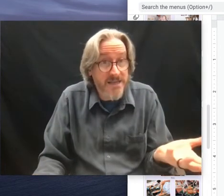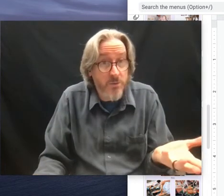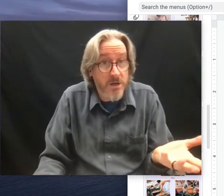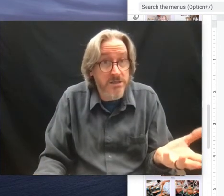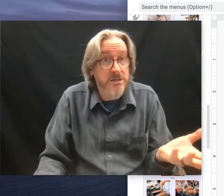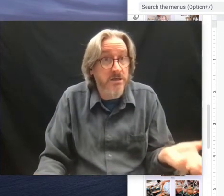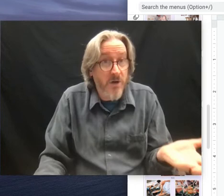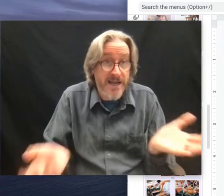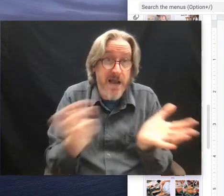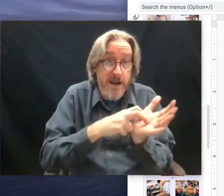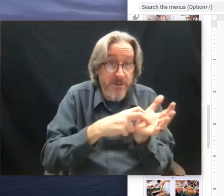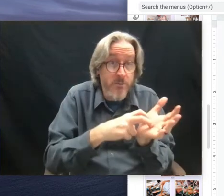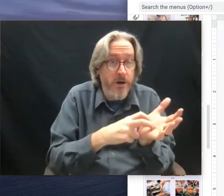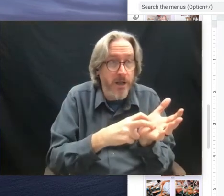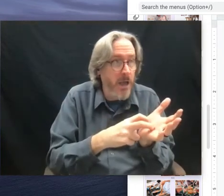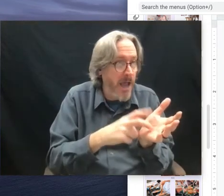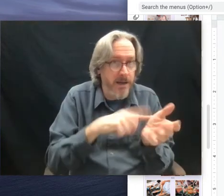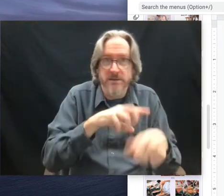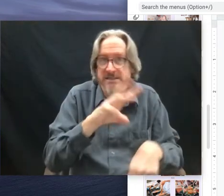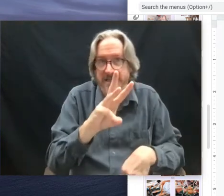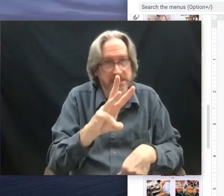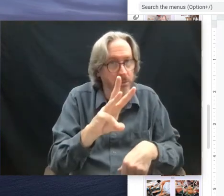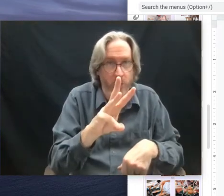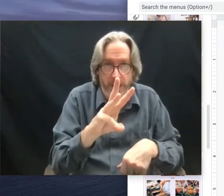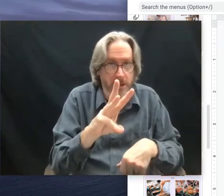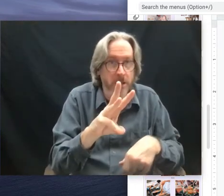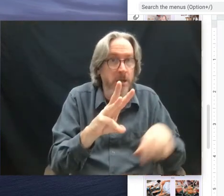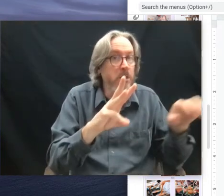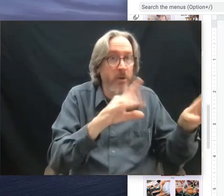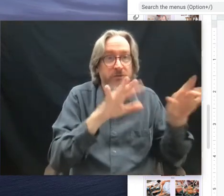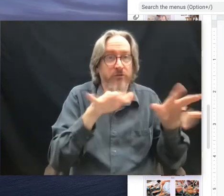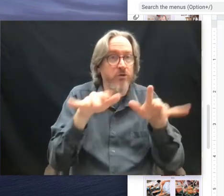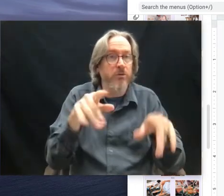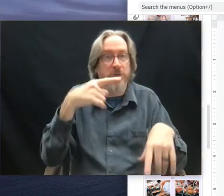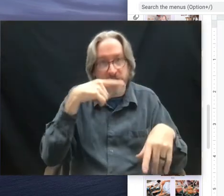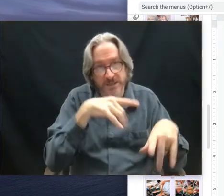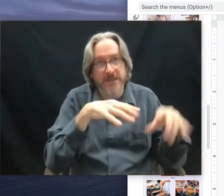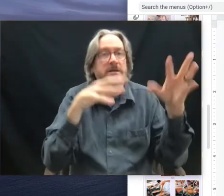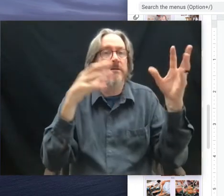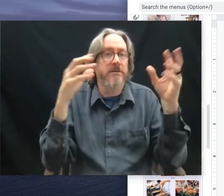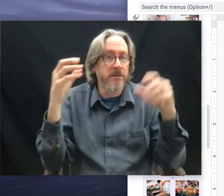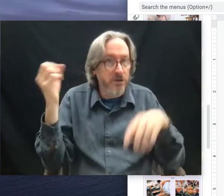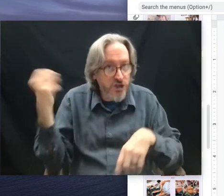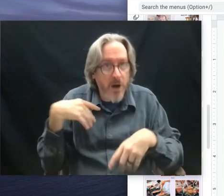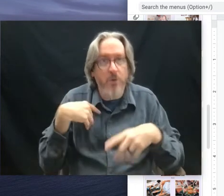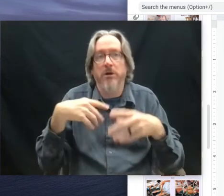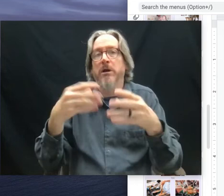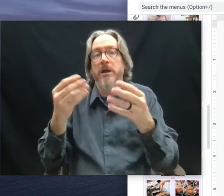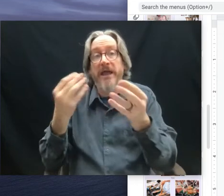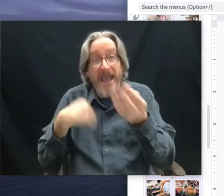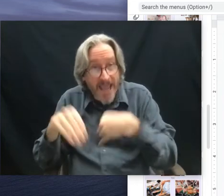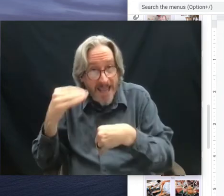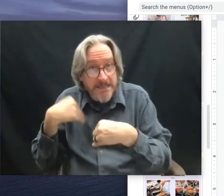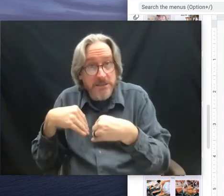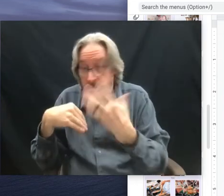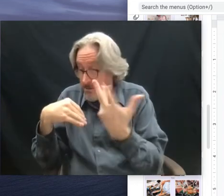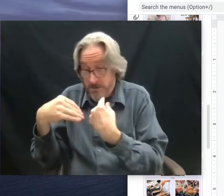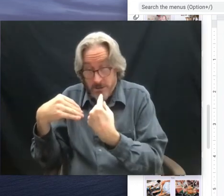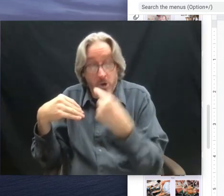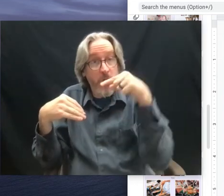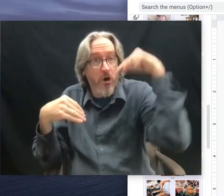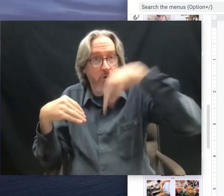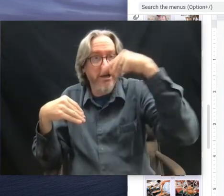what I said was, I got up in the morning at 6 in the morning, went through brushing teeth, shower,